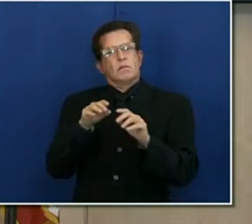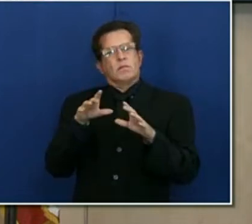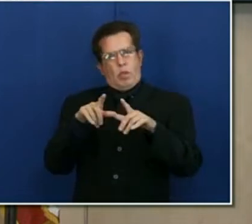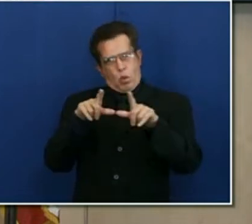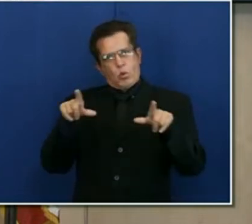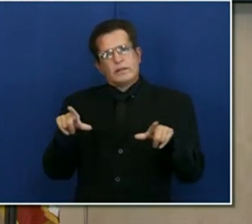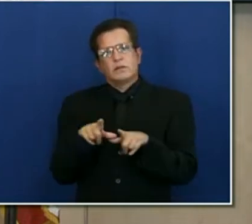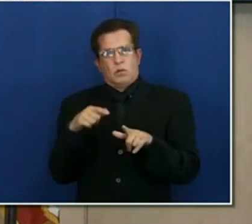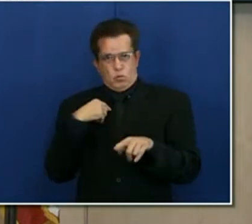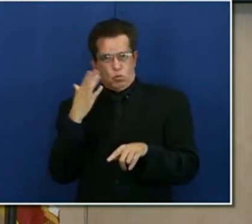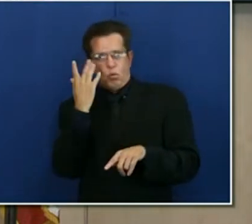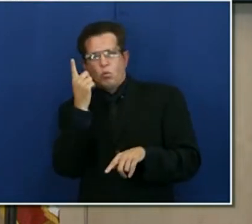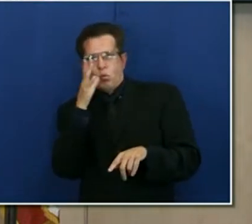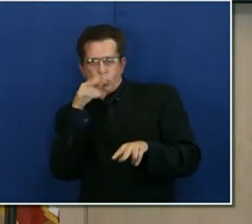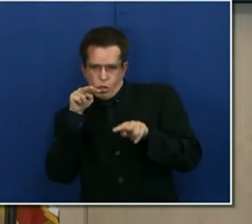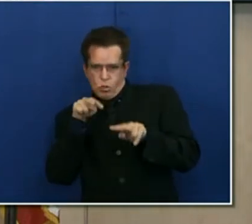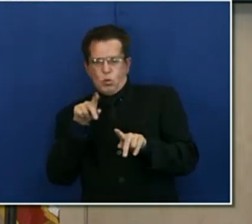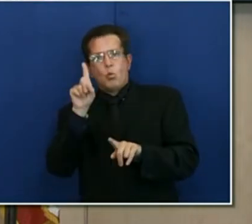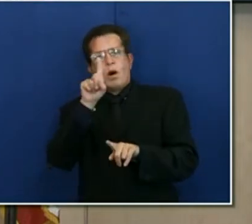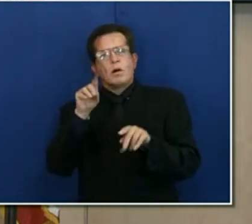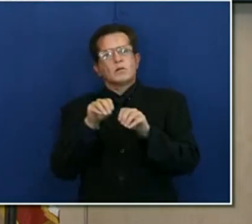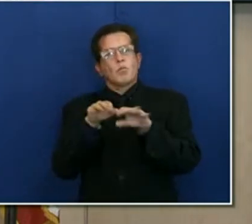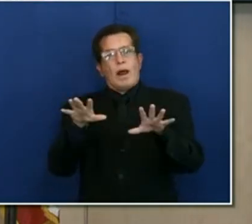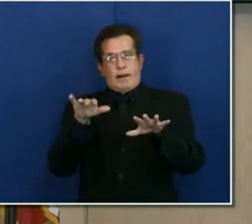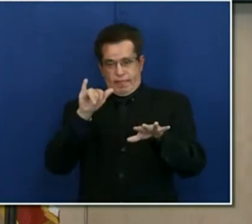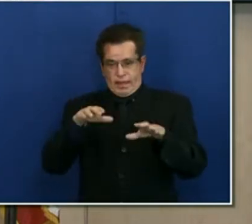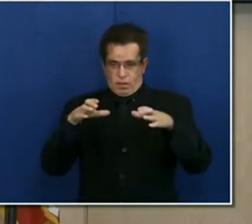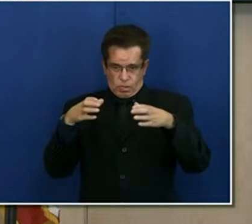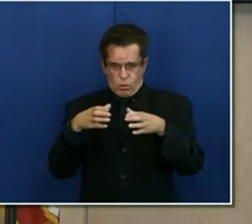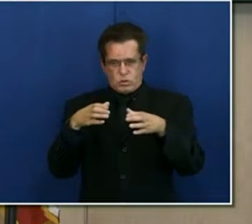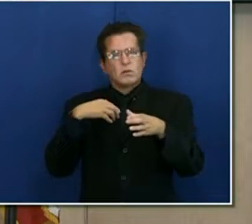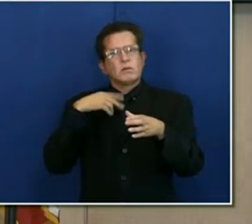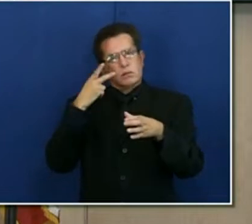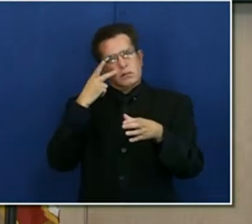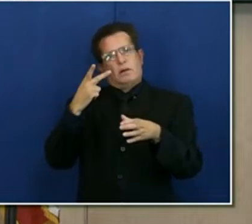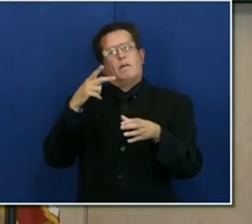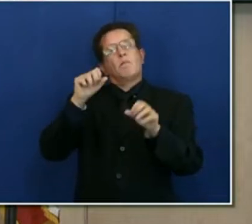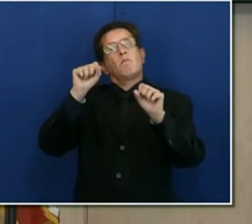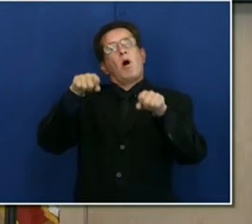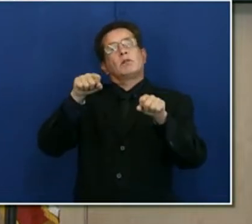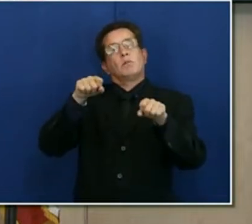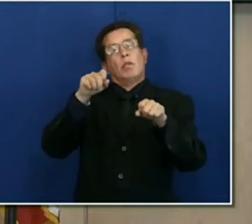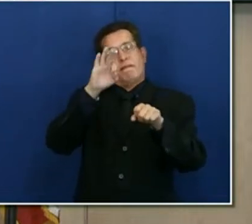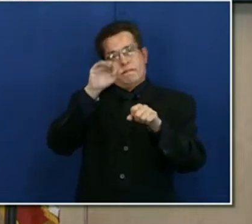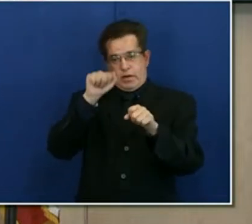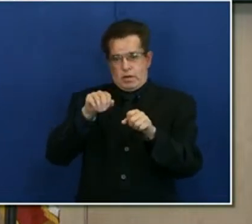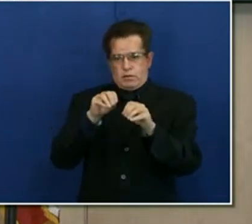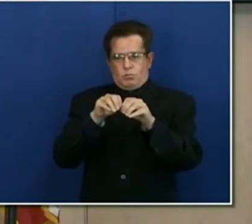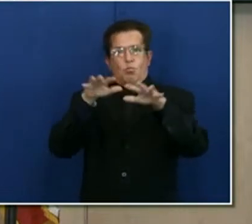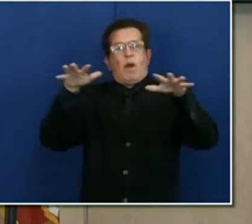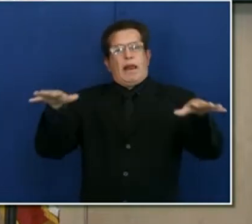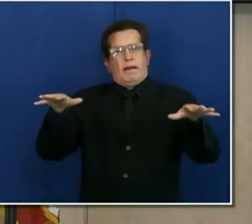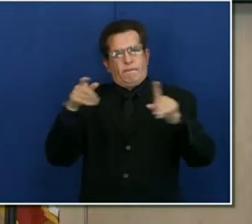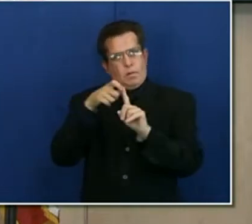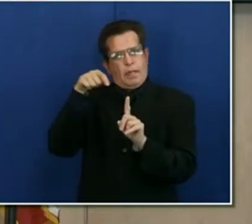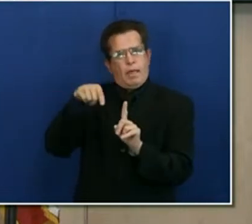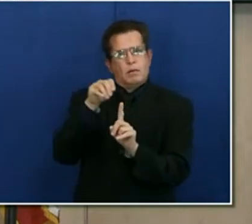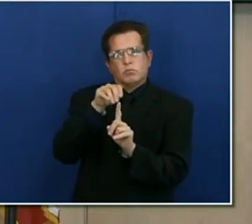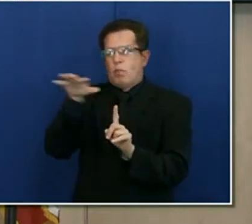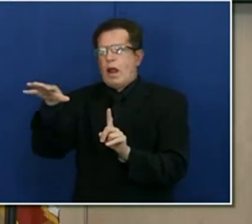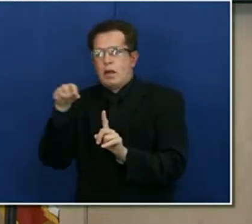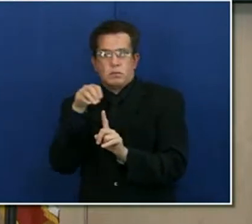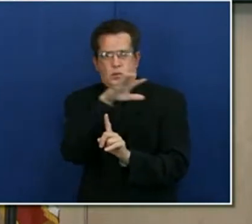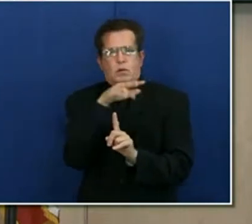the outbreak location to see if it could be possible that transmission could have occurred at this site, and it